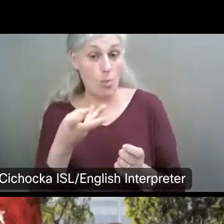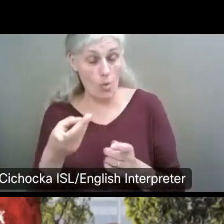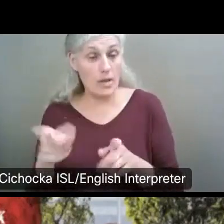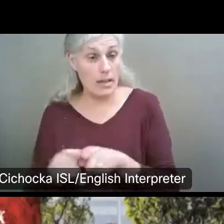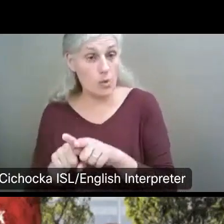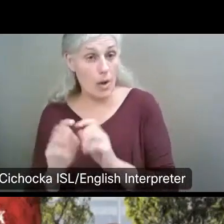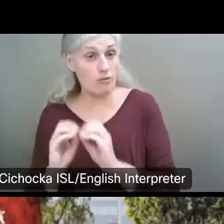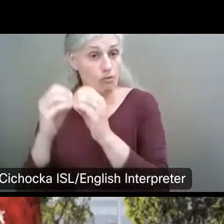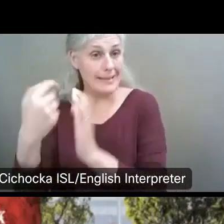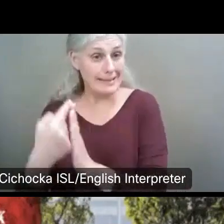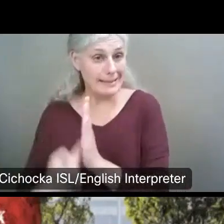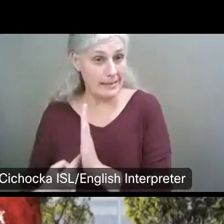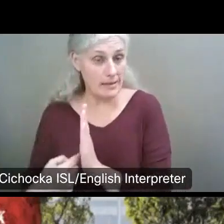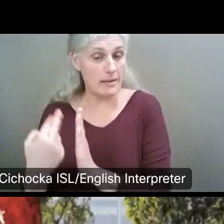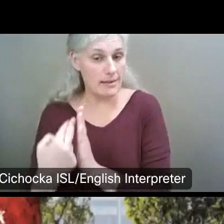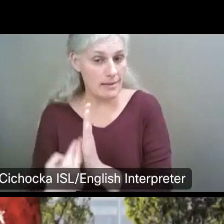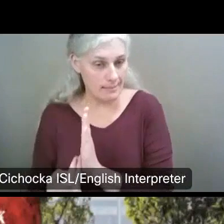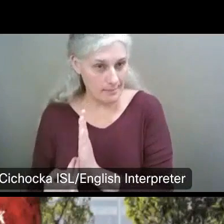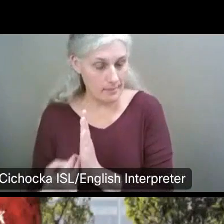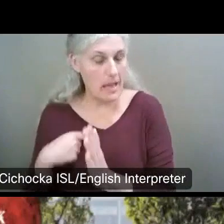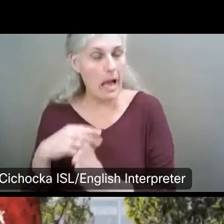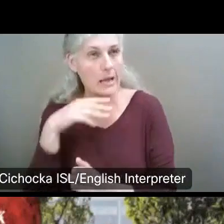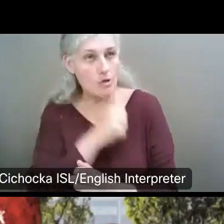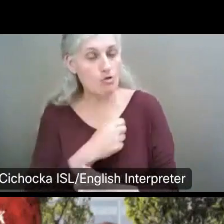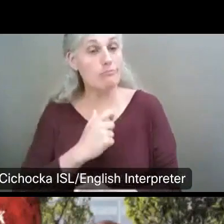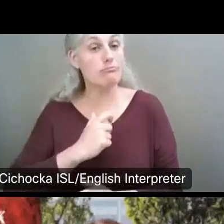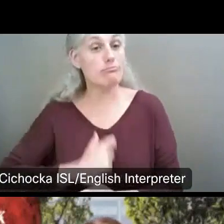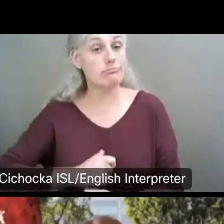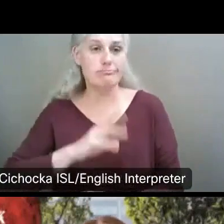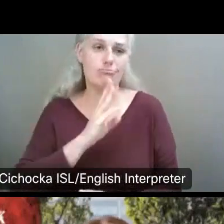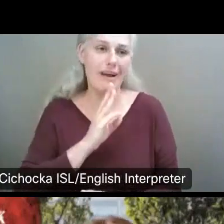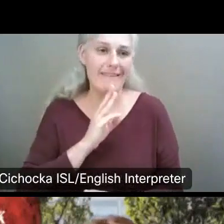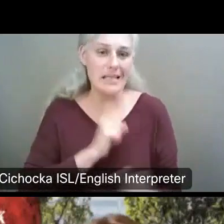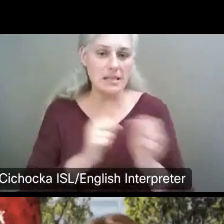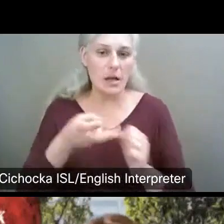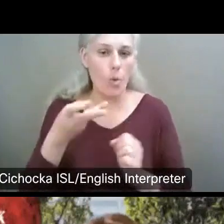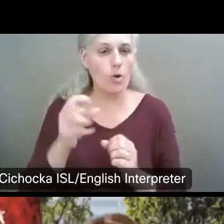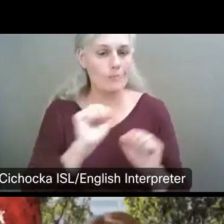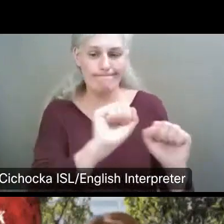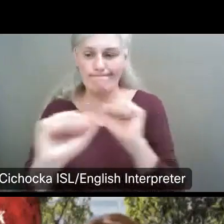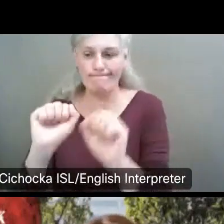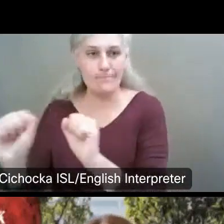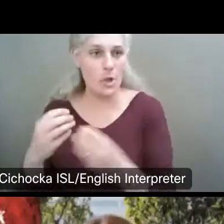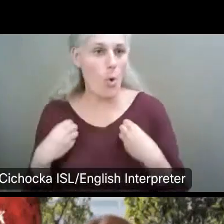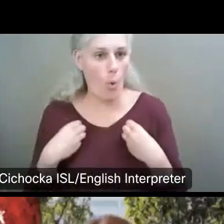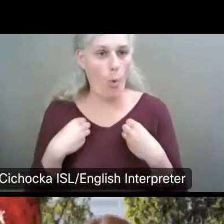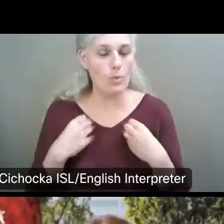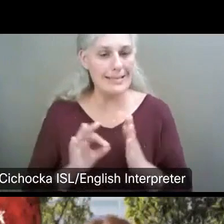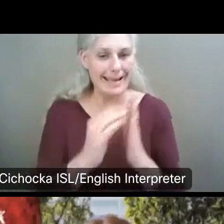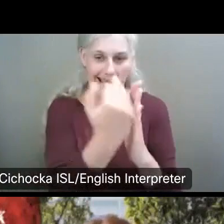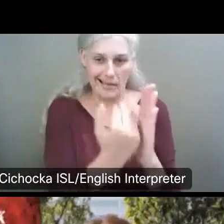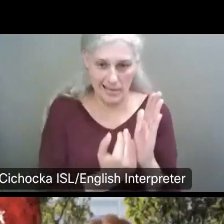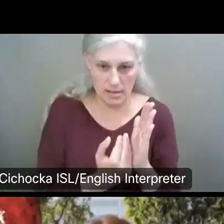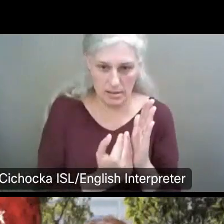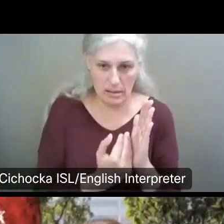guidance. So I presume that the private services will also be doing their own guidance around that, but I'm sure it'll be aligning